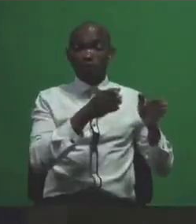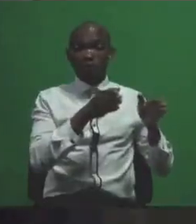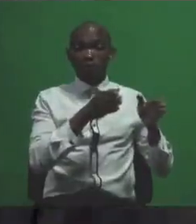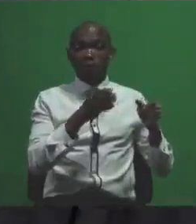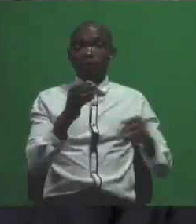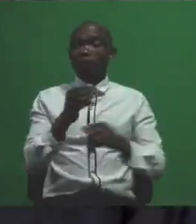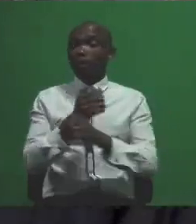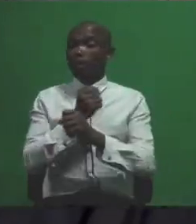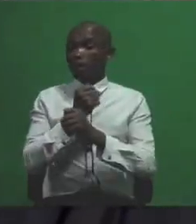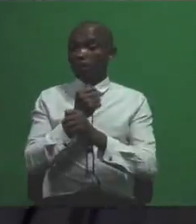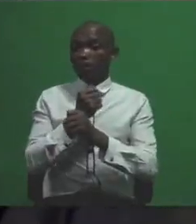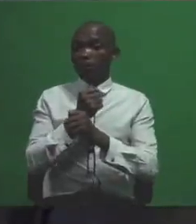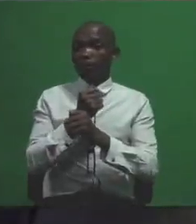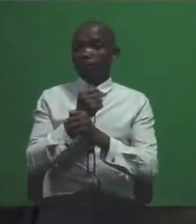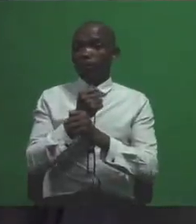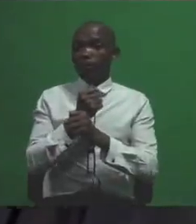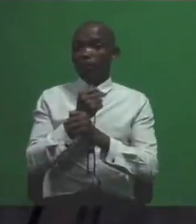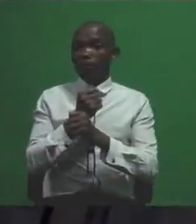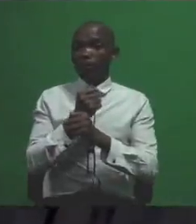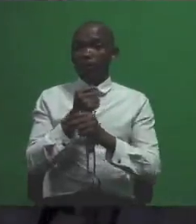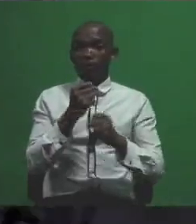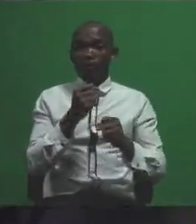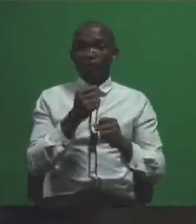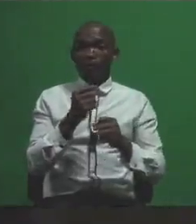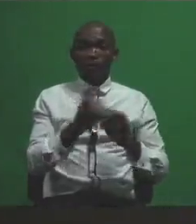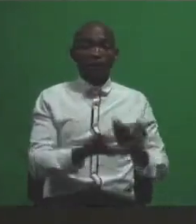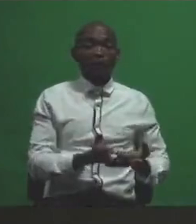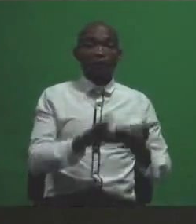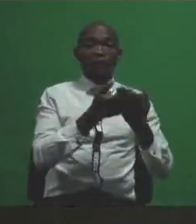have safety equipments.